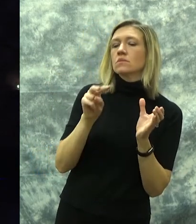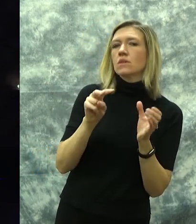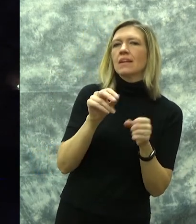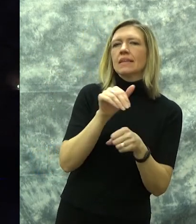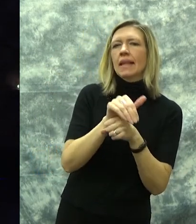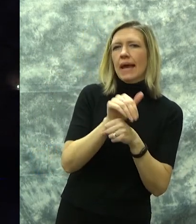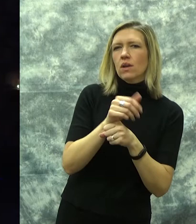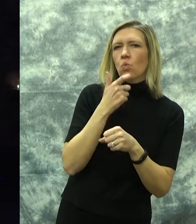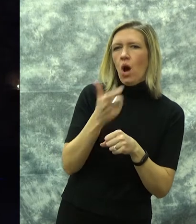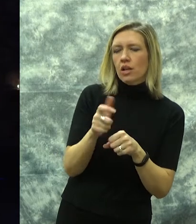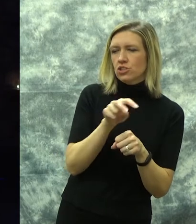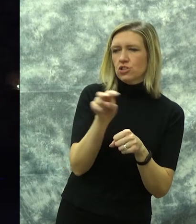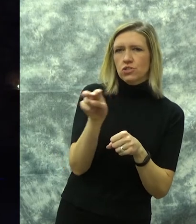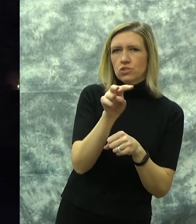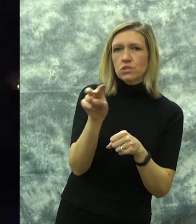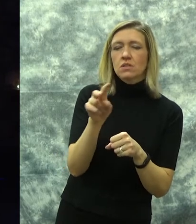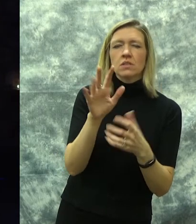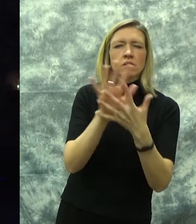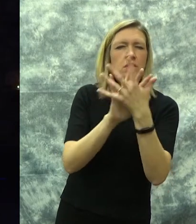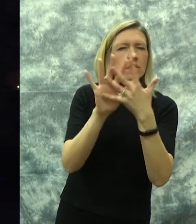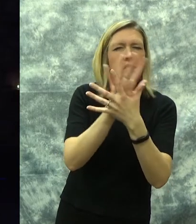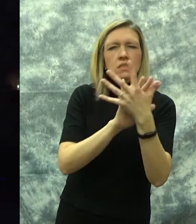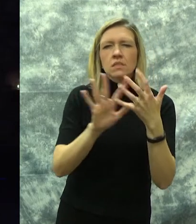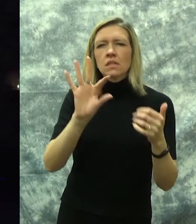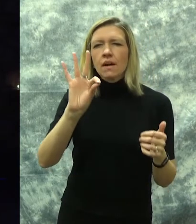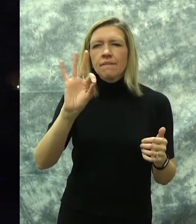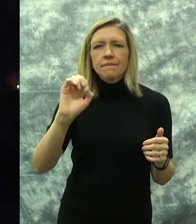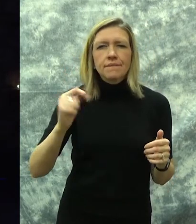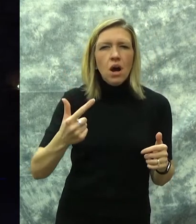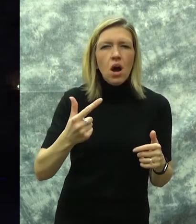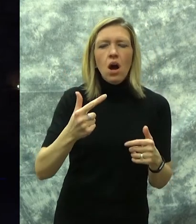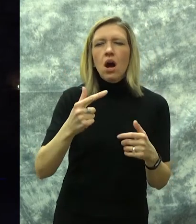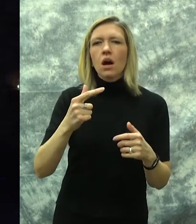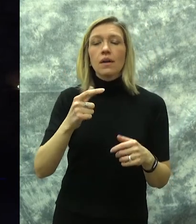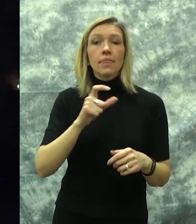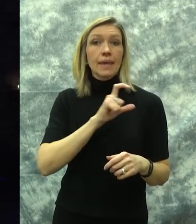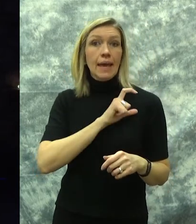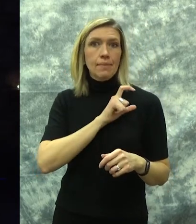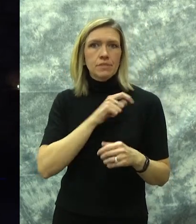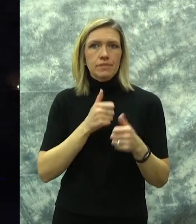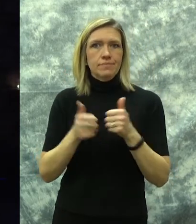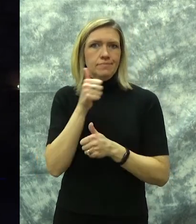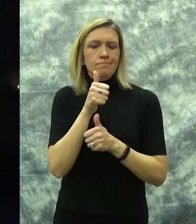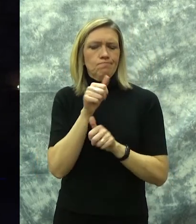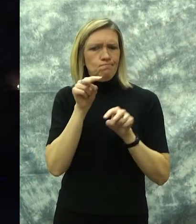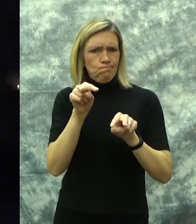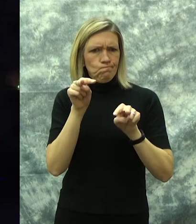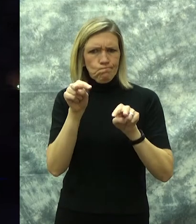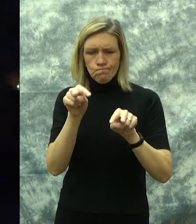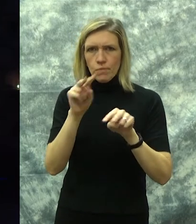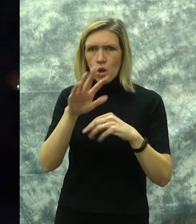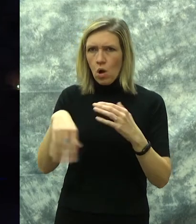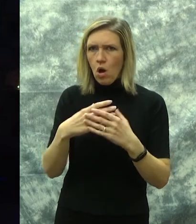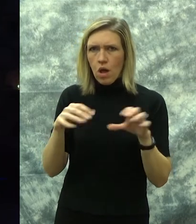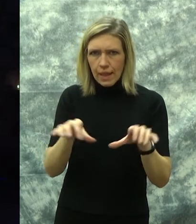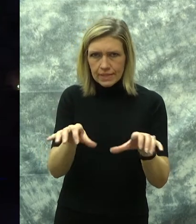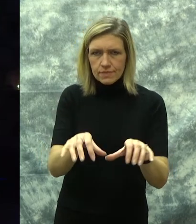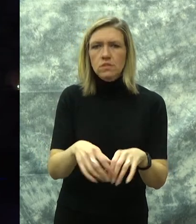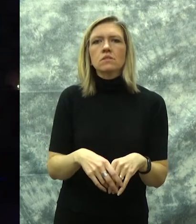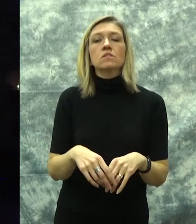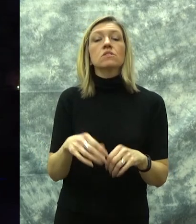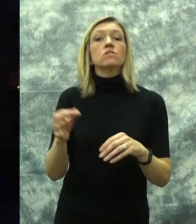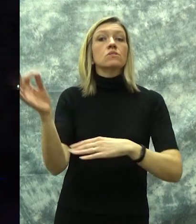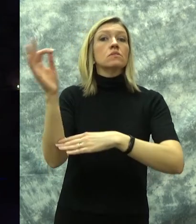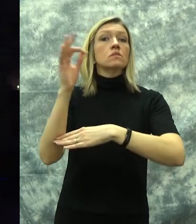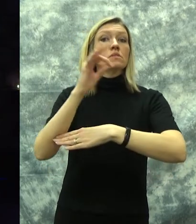was poor with patchy fog, so the captain remained on the bridge keeping an eye on all activities. Shortly after dark, the lookout on